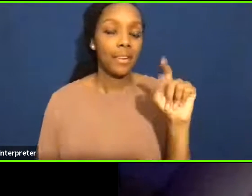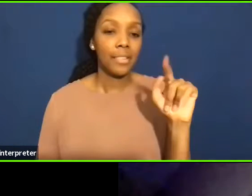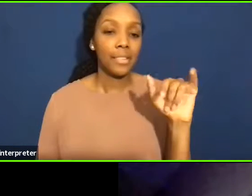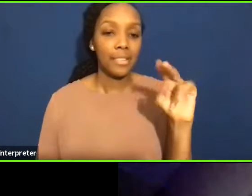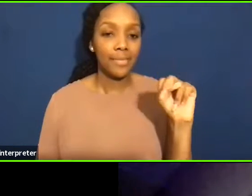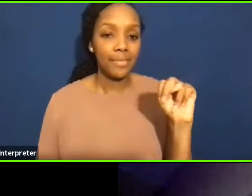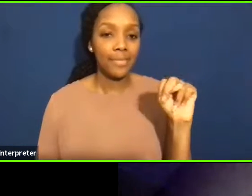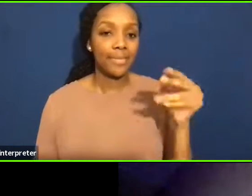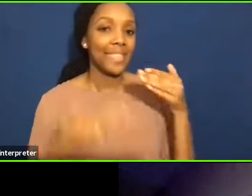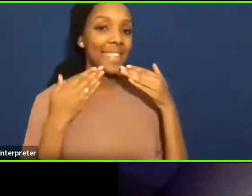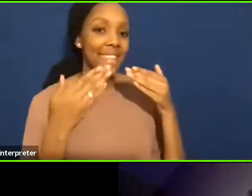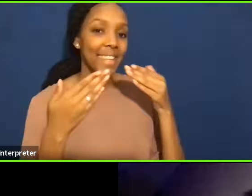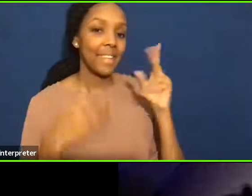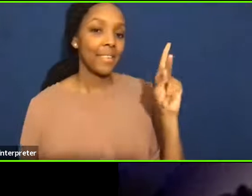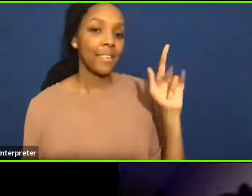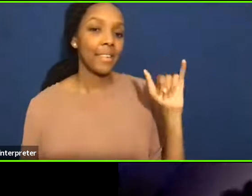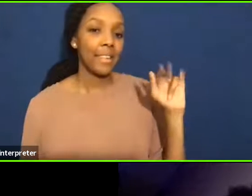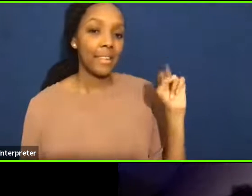Thanks, Kendall.